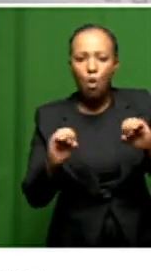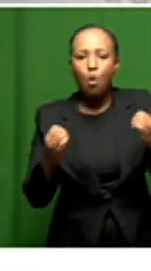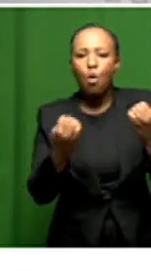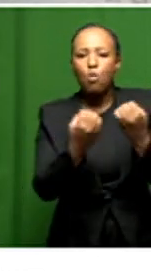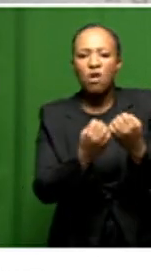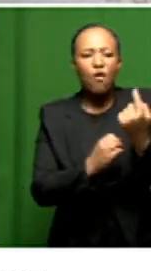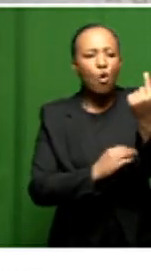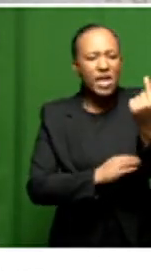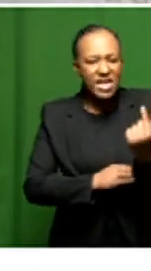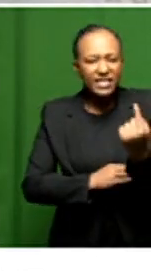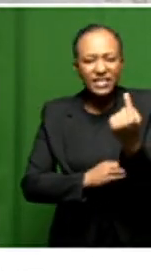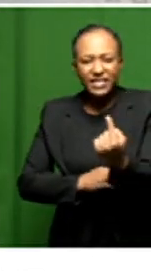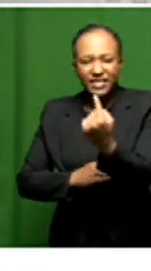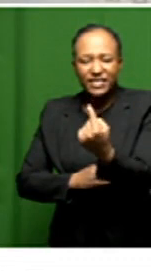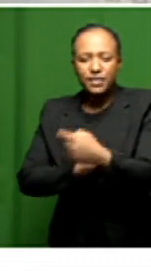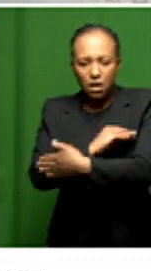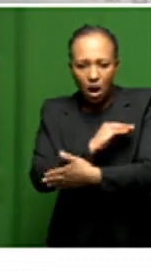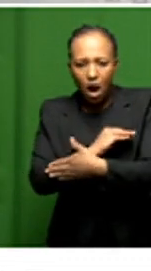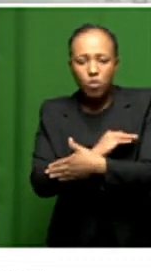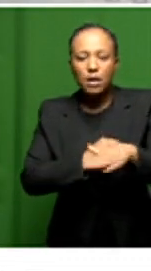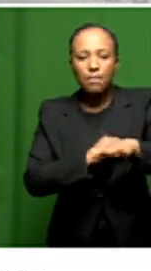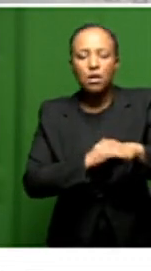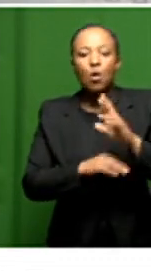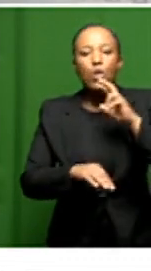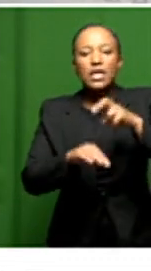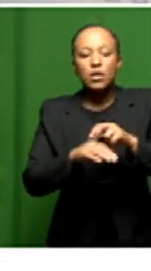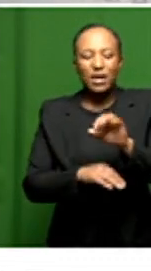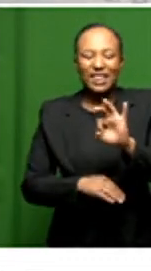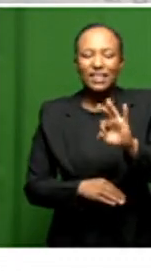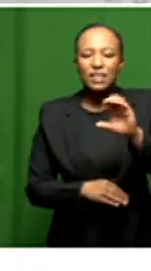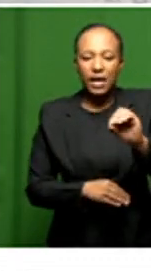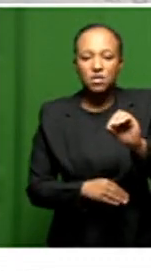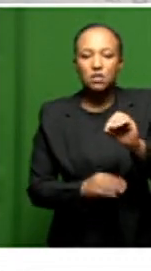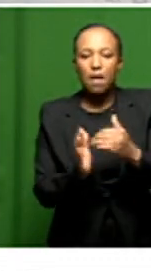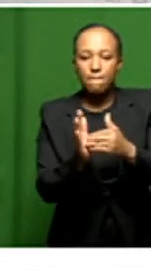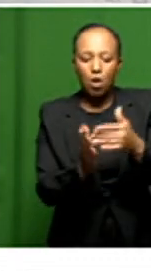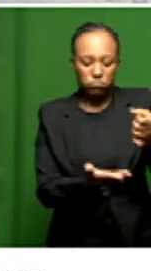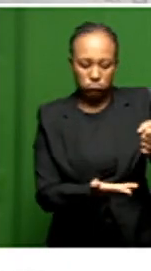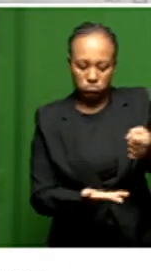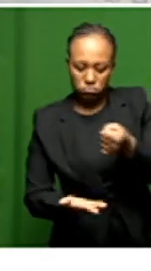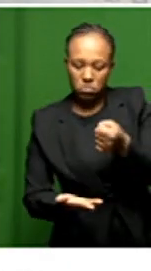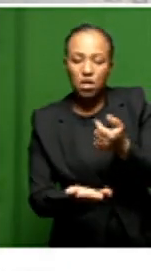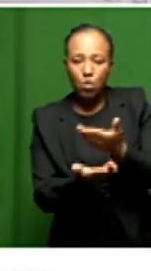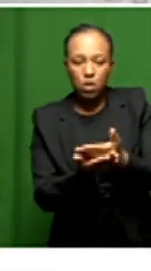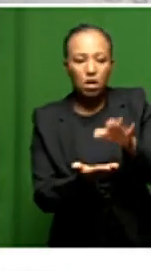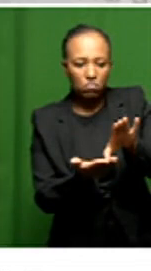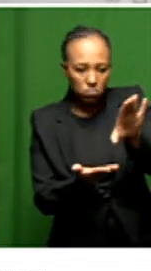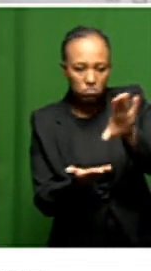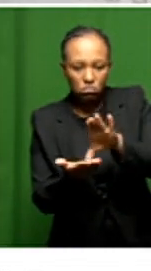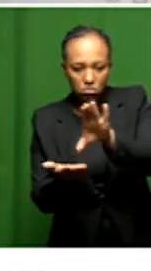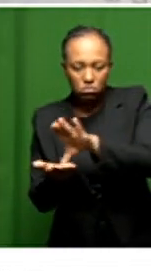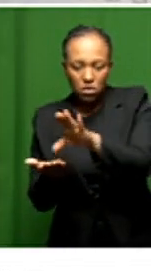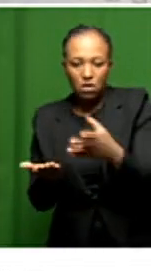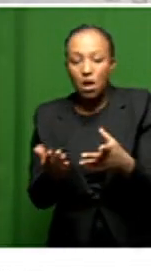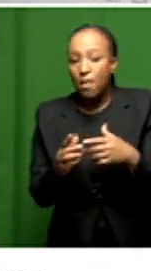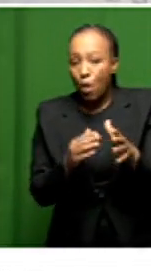every sub-district in the country, we would need closer to 30 million to be able to achieve this goal. But we are running